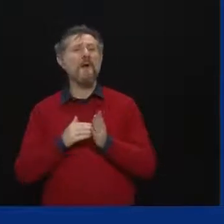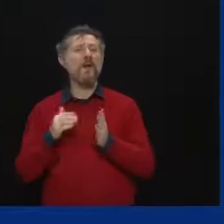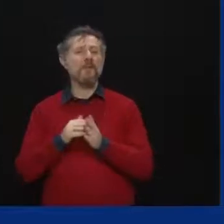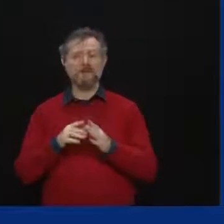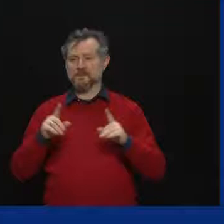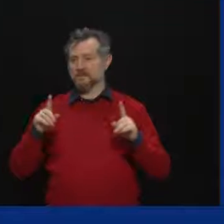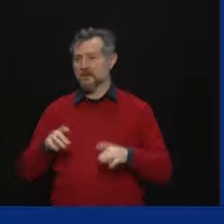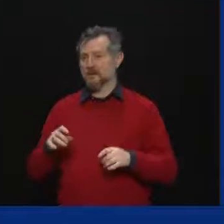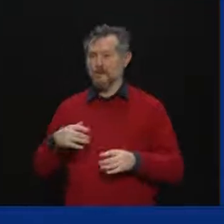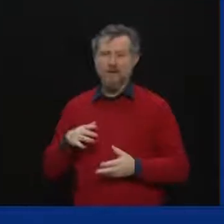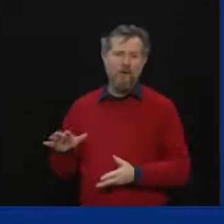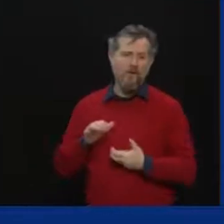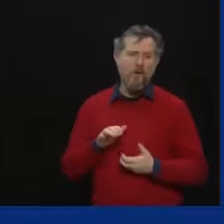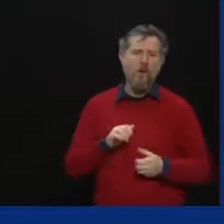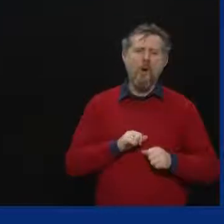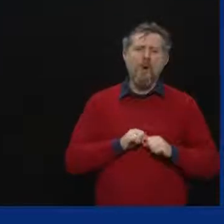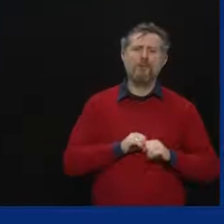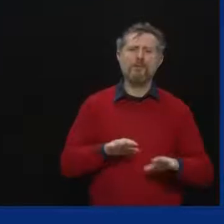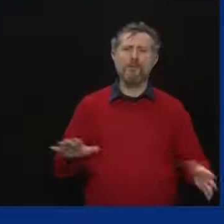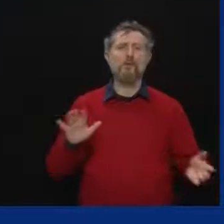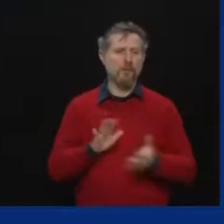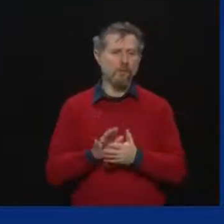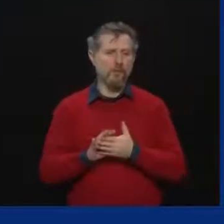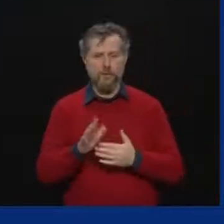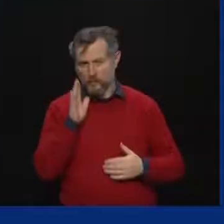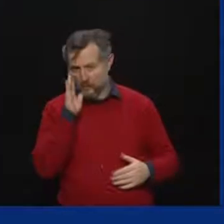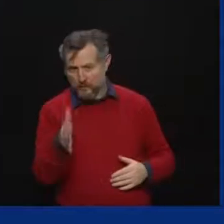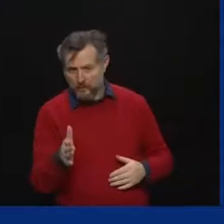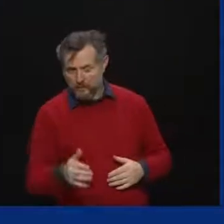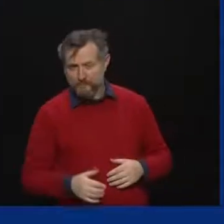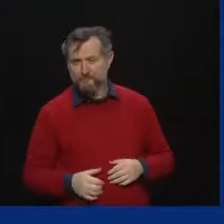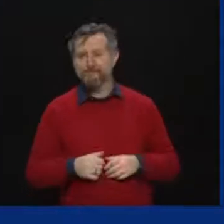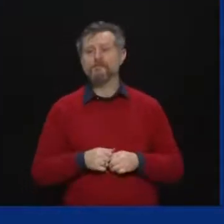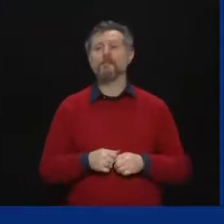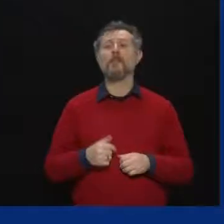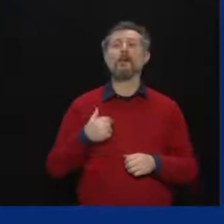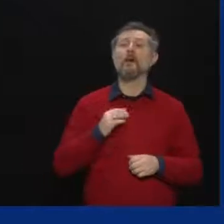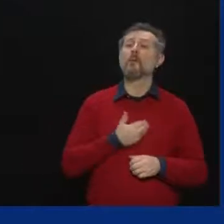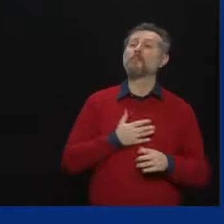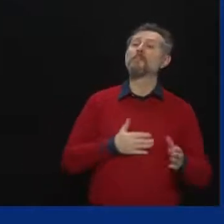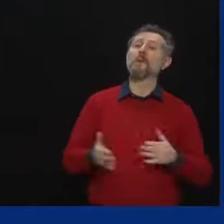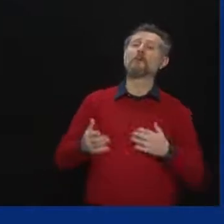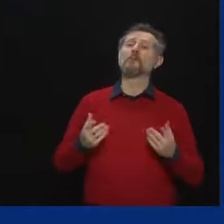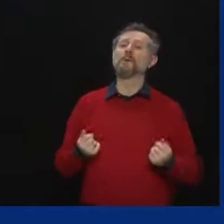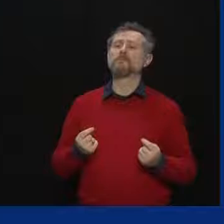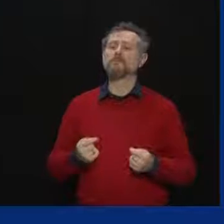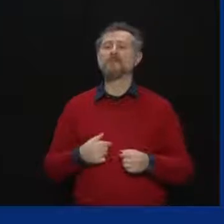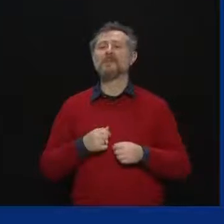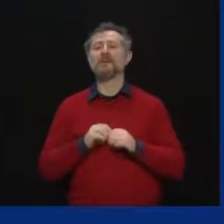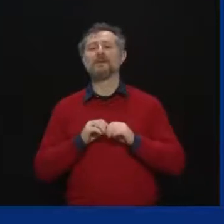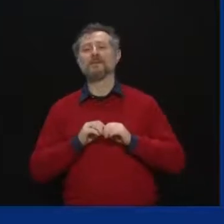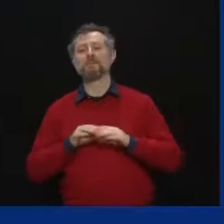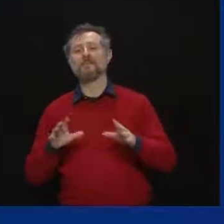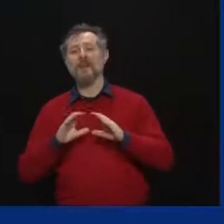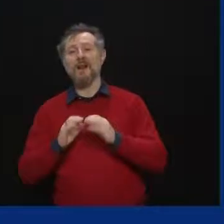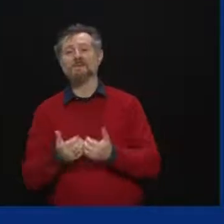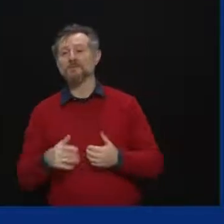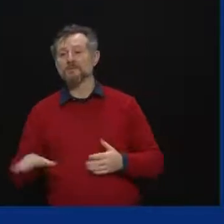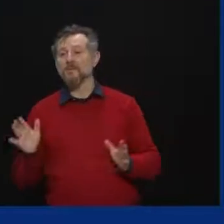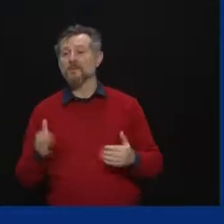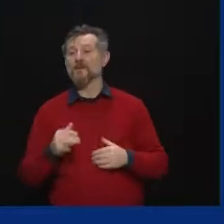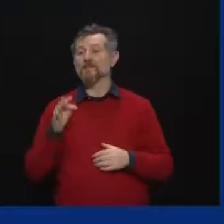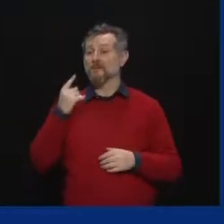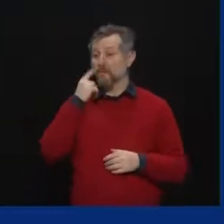to the schools, and parents will be able to receive them. And here's what we want to have happen. Children are in a classroom, someone tests